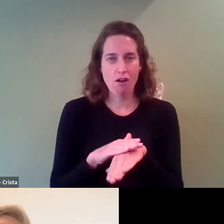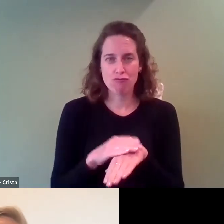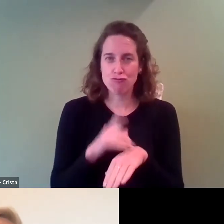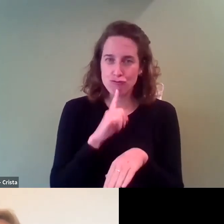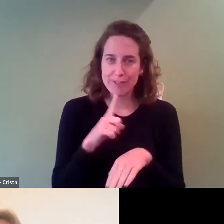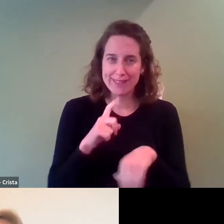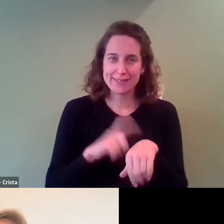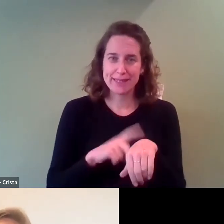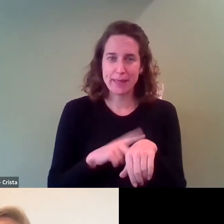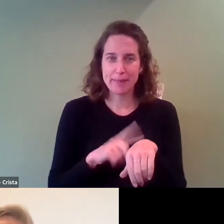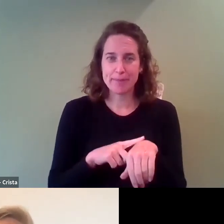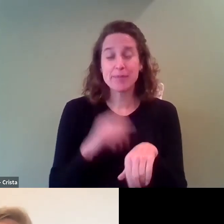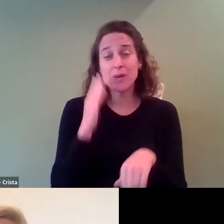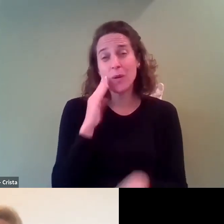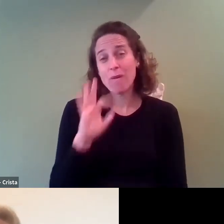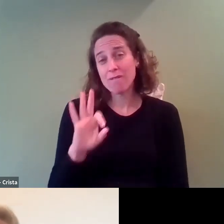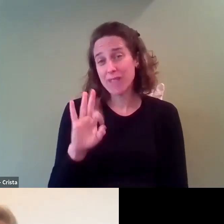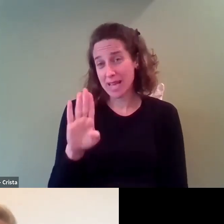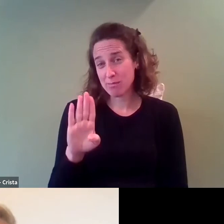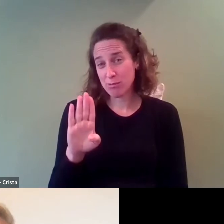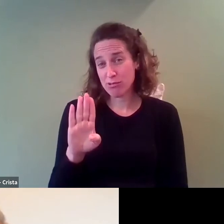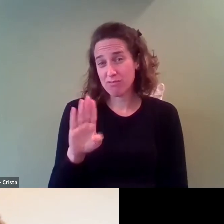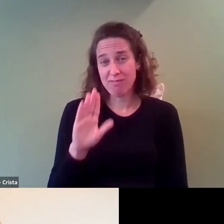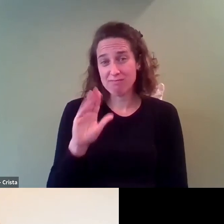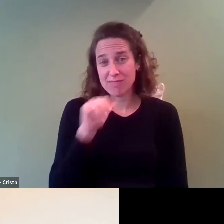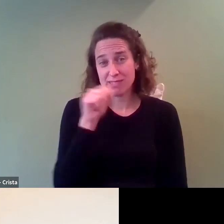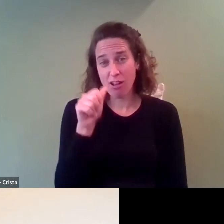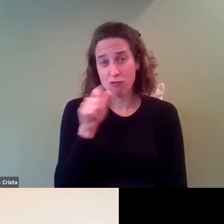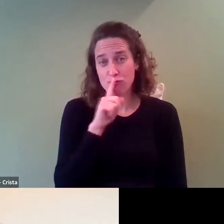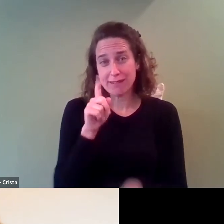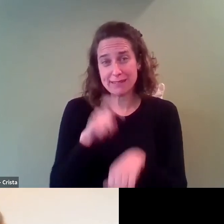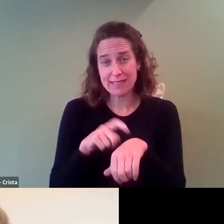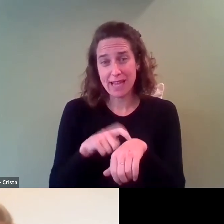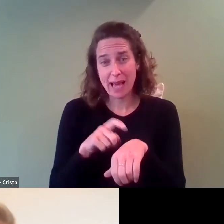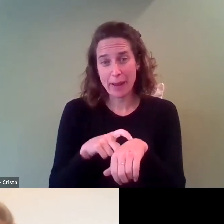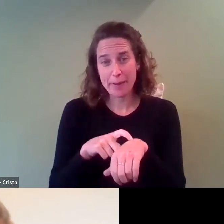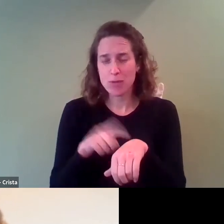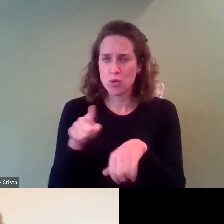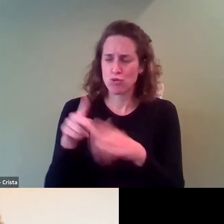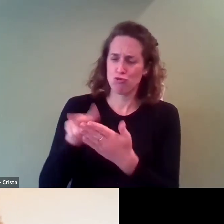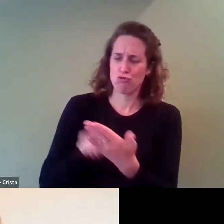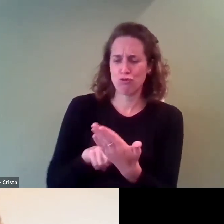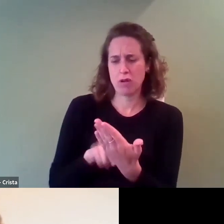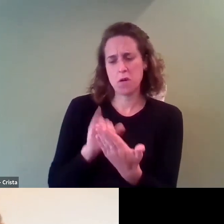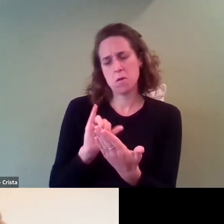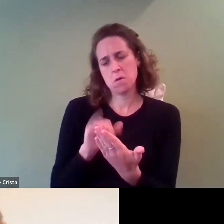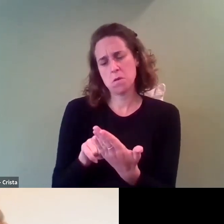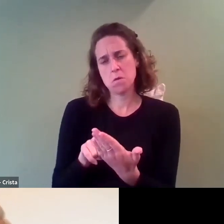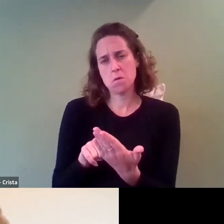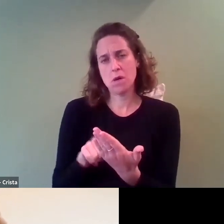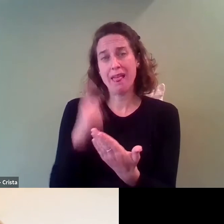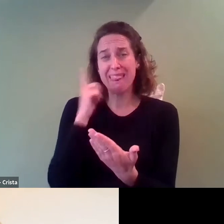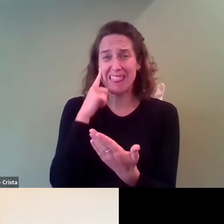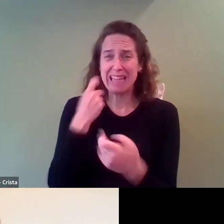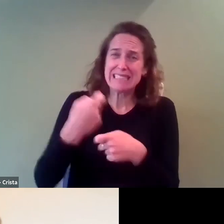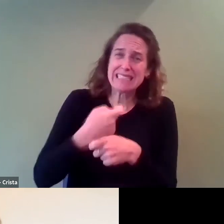don't get to read people's immediate response to Mhm. what we may be sending as a fun little tease, but